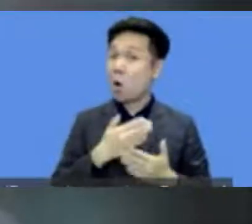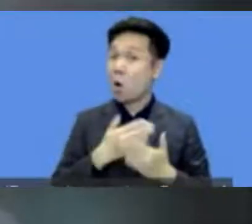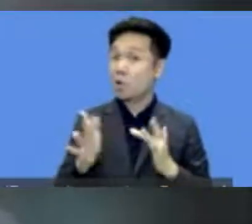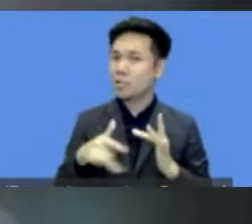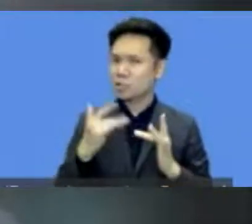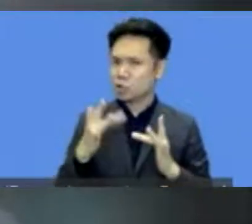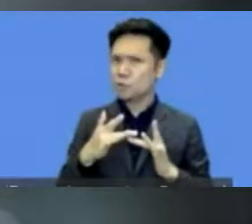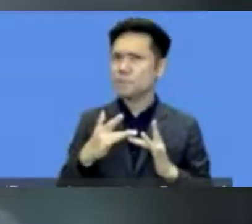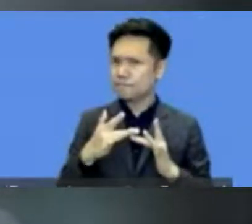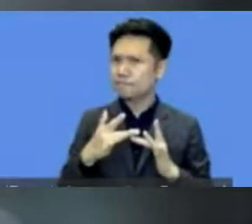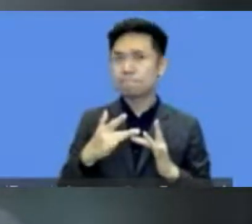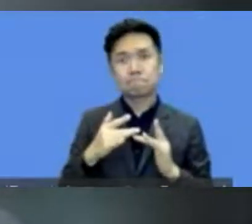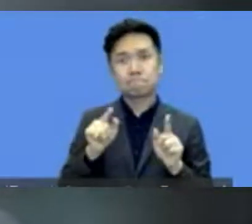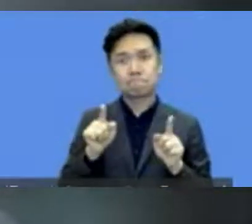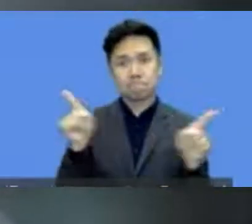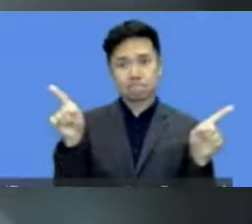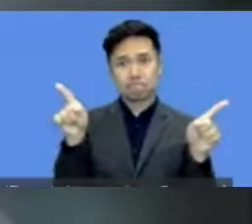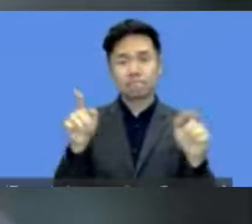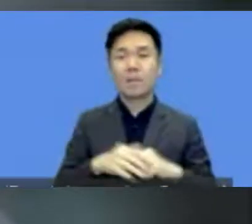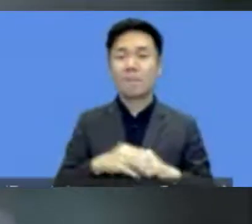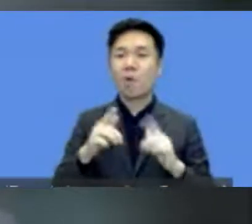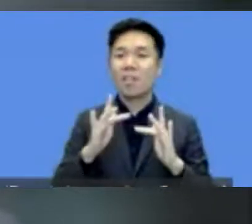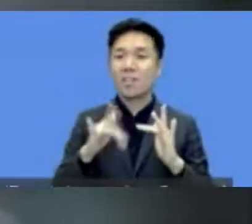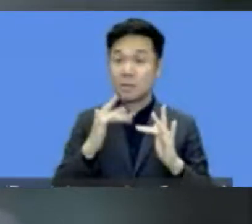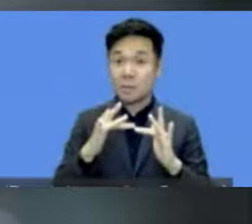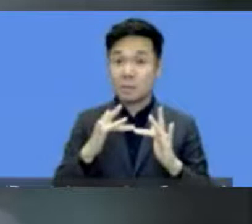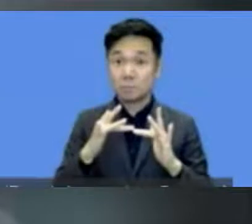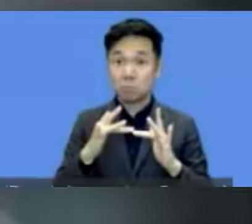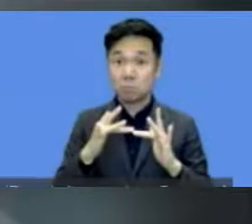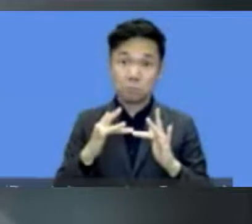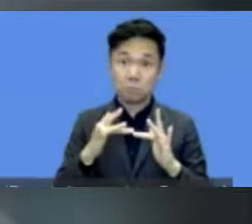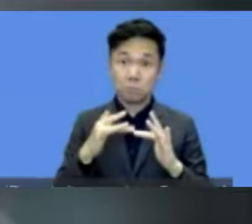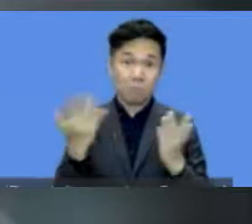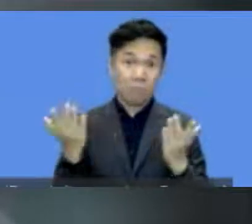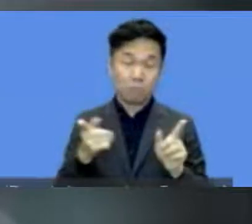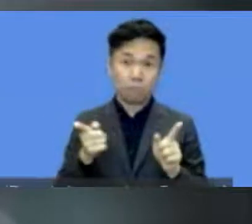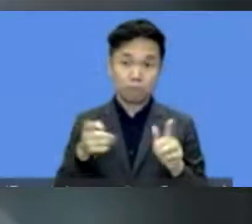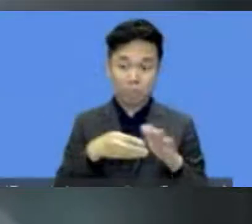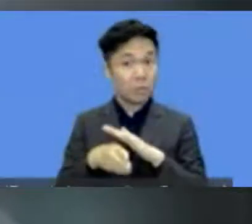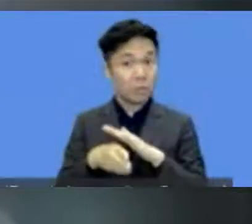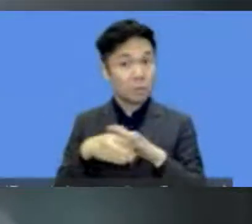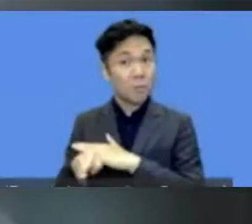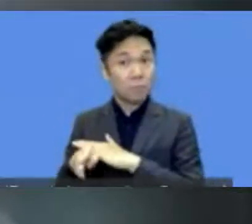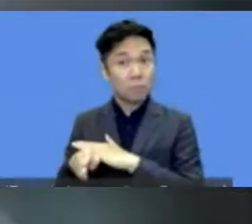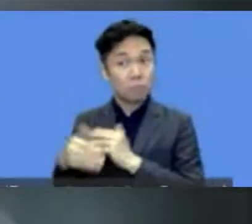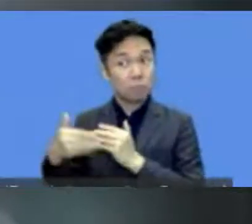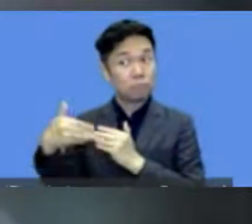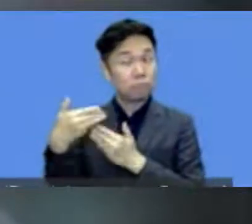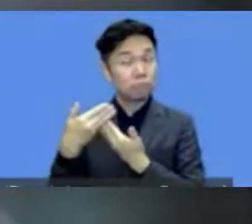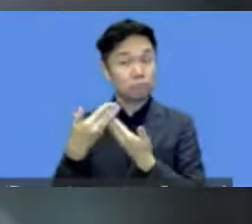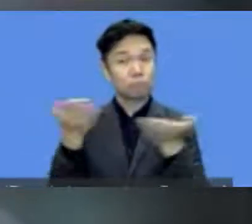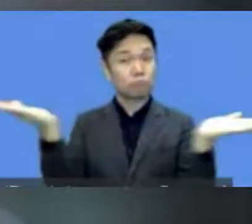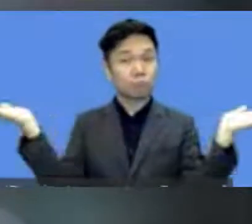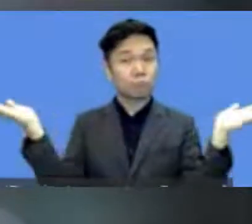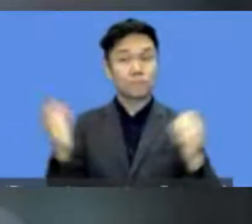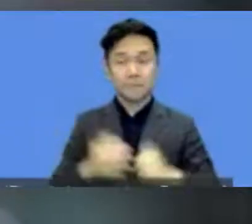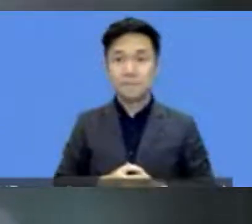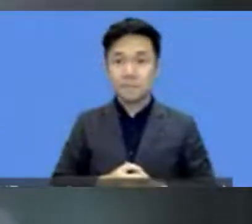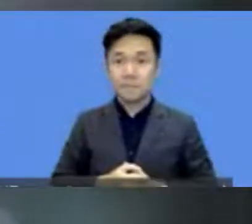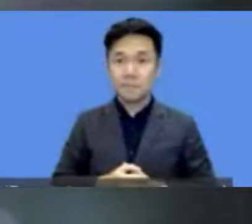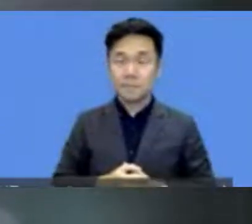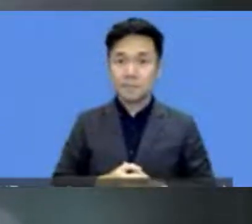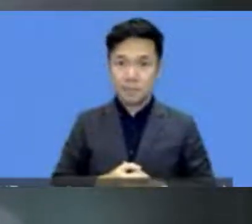contents around the internet will become accessible. And then in addition to that, some